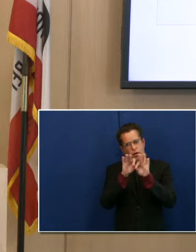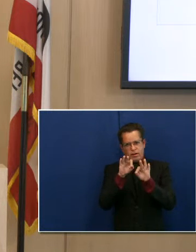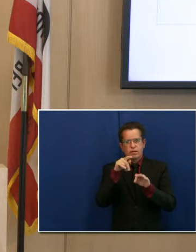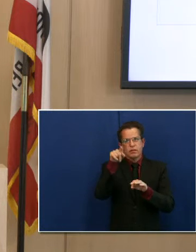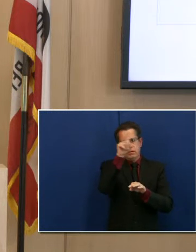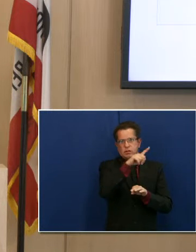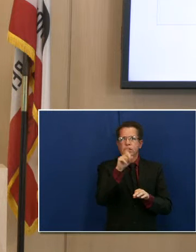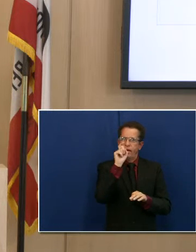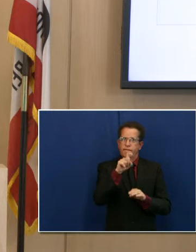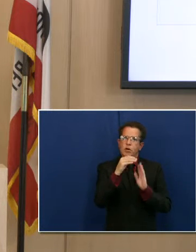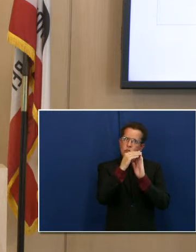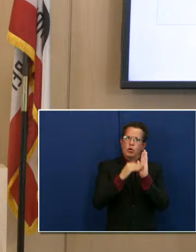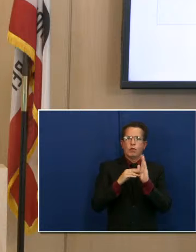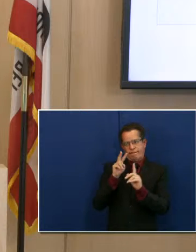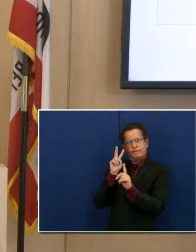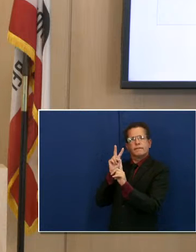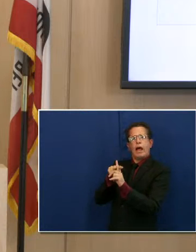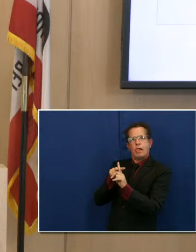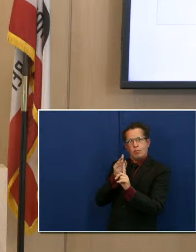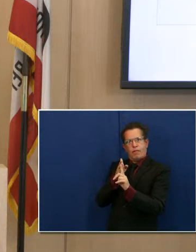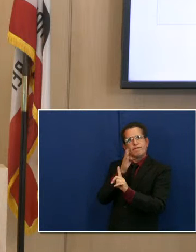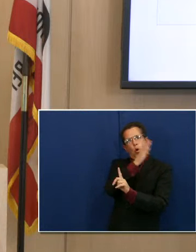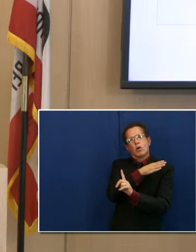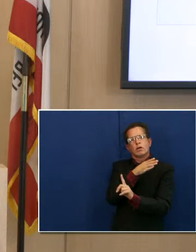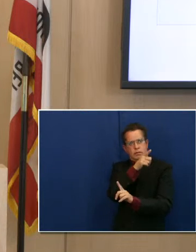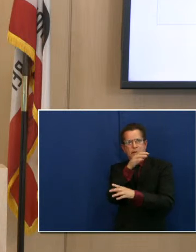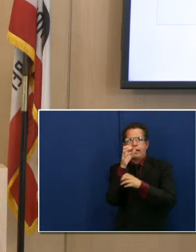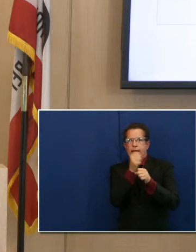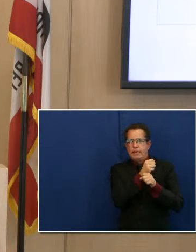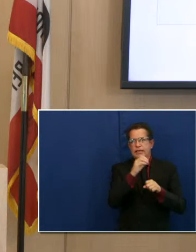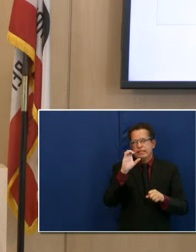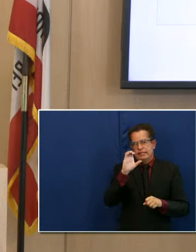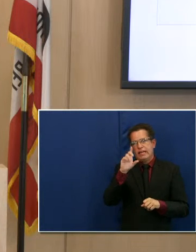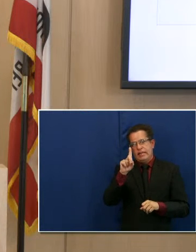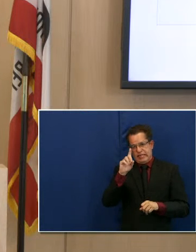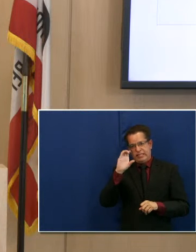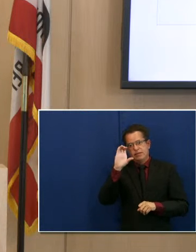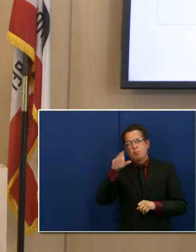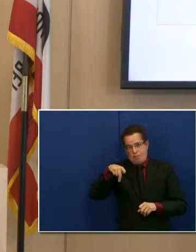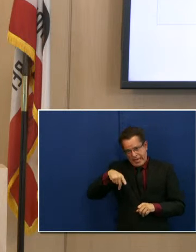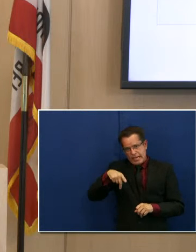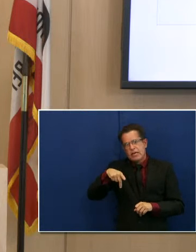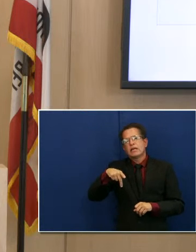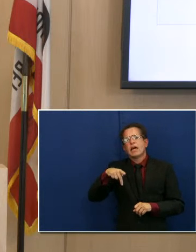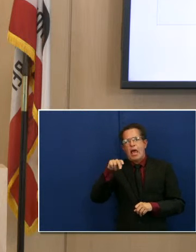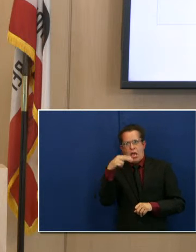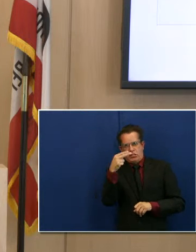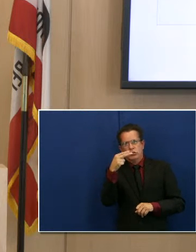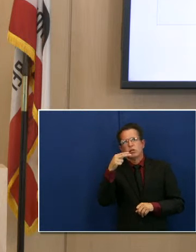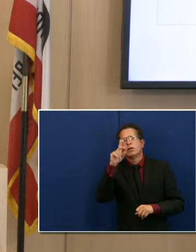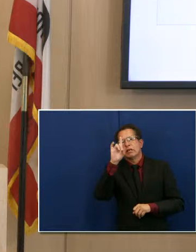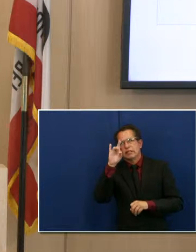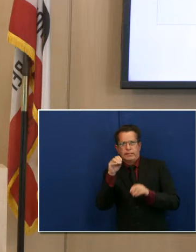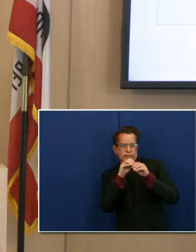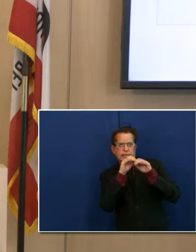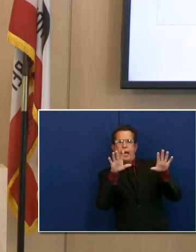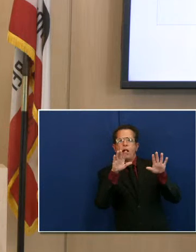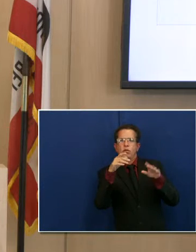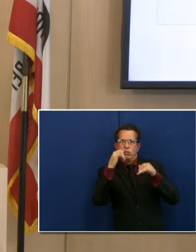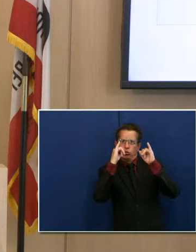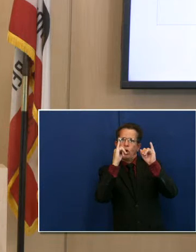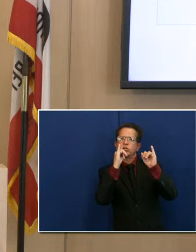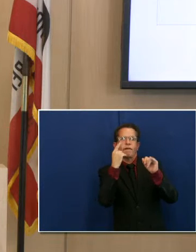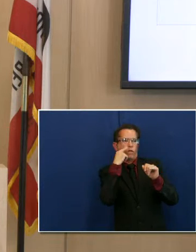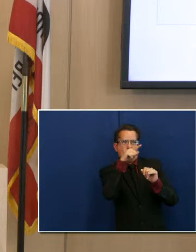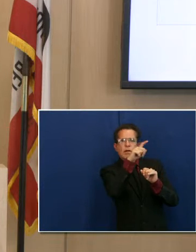well, CDC, or rather not CDC, but CDPH has sent out instructions and will continue to do that. Our local